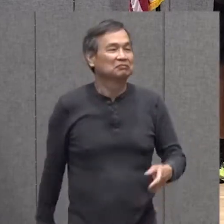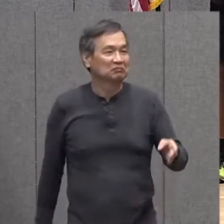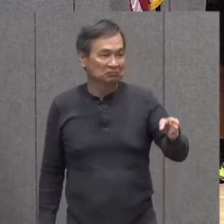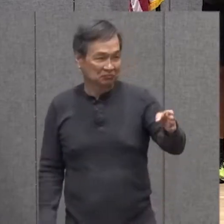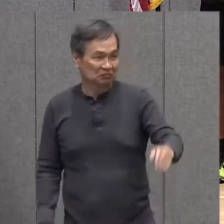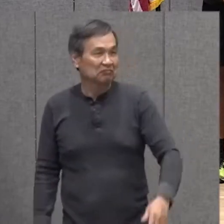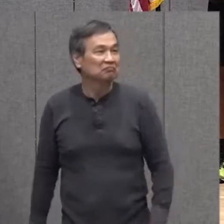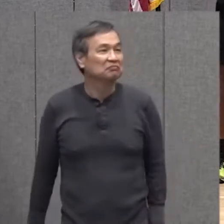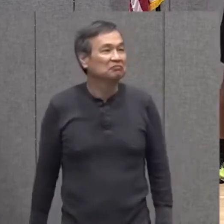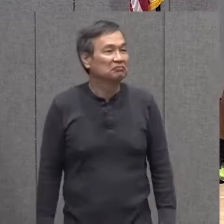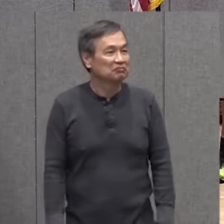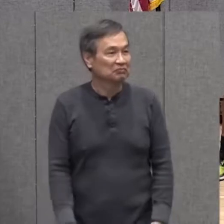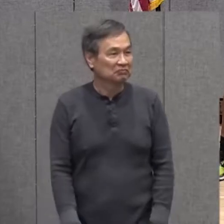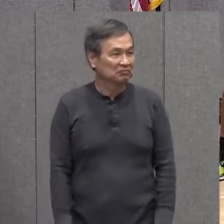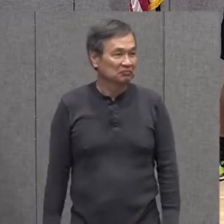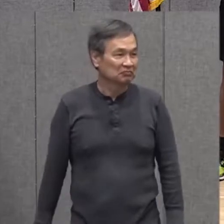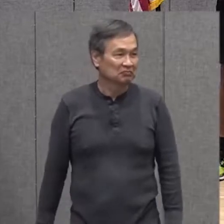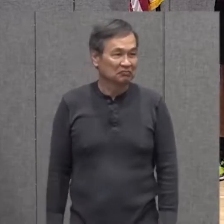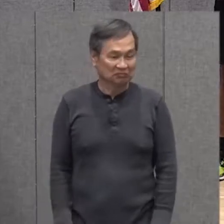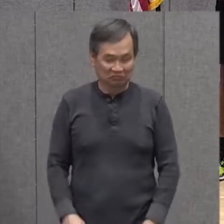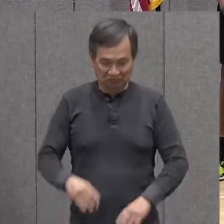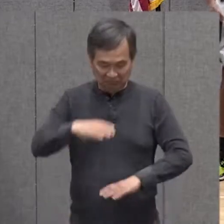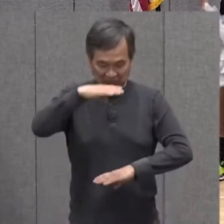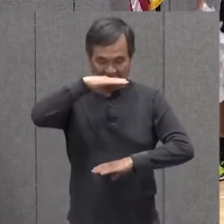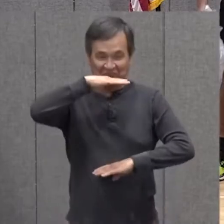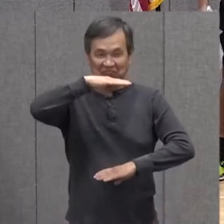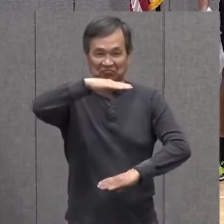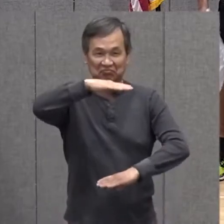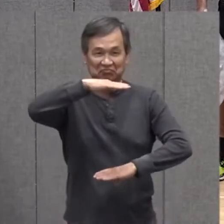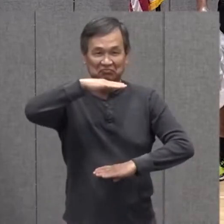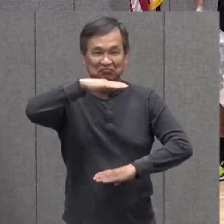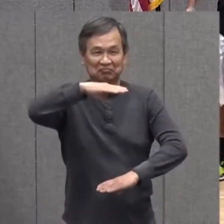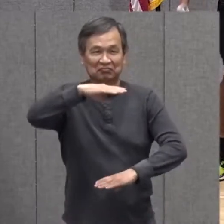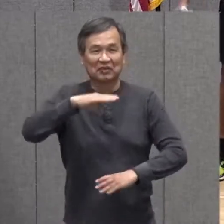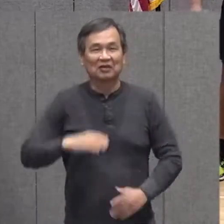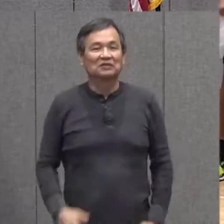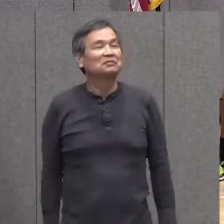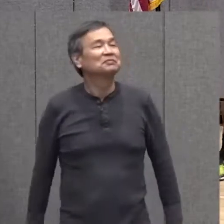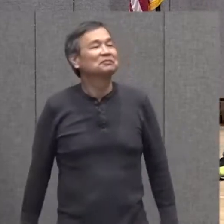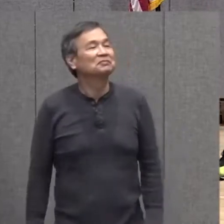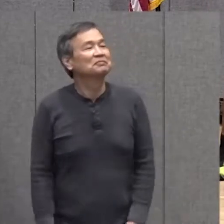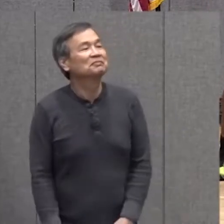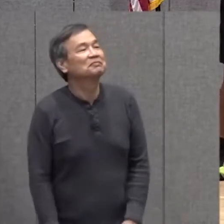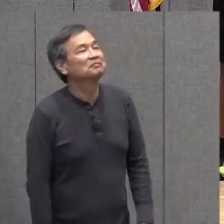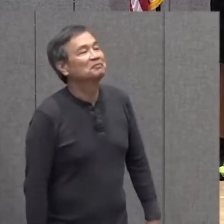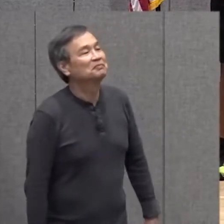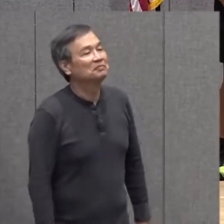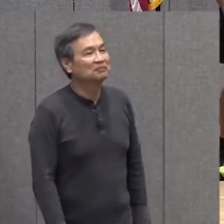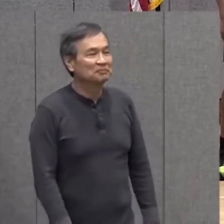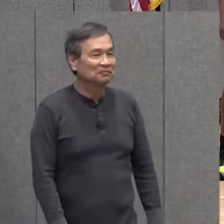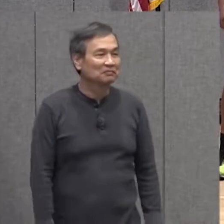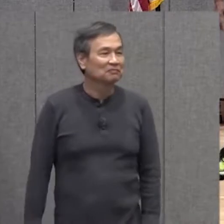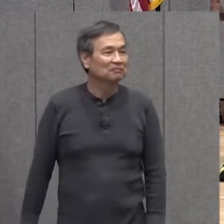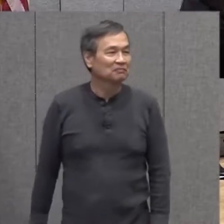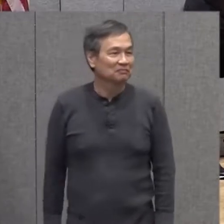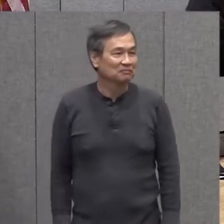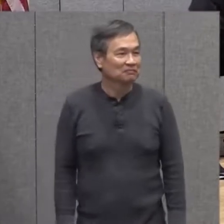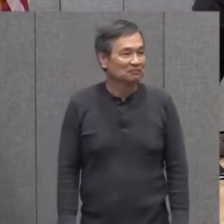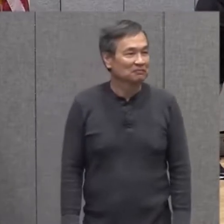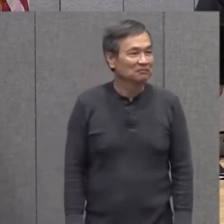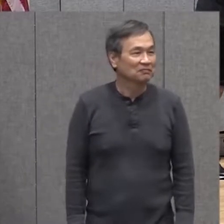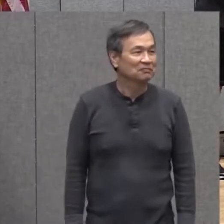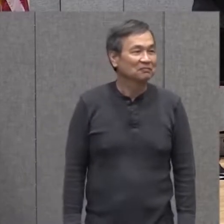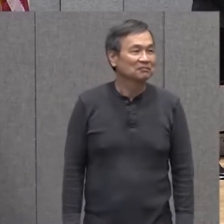knees. So I want to catch it in this medium level. Hemos practicado a un nivel alto, hemos practicado a un